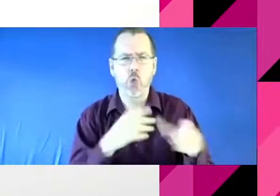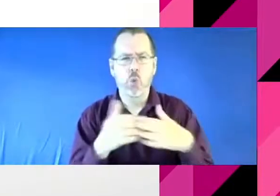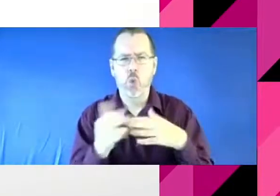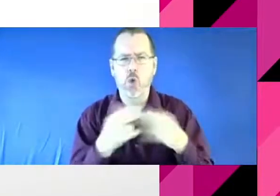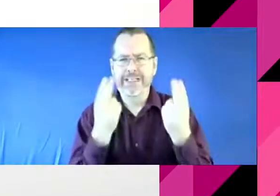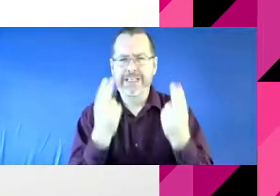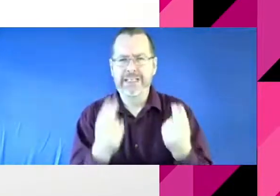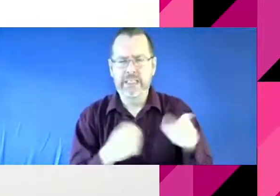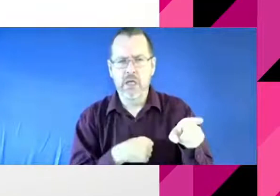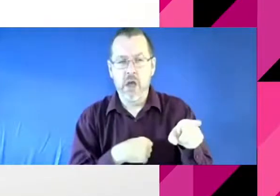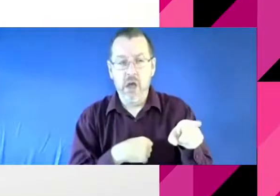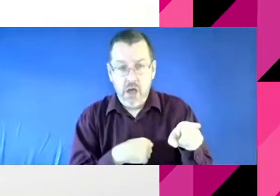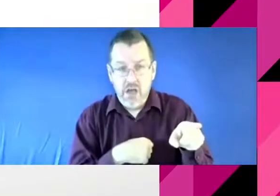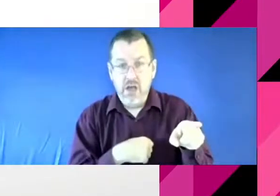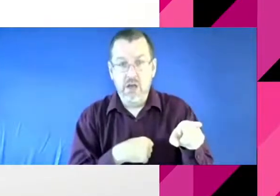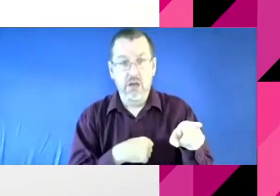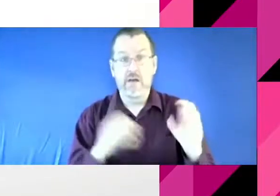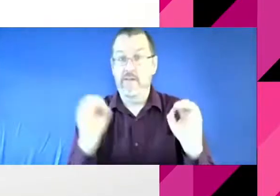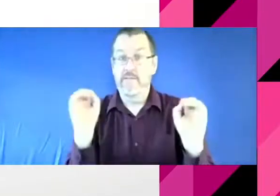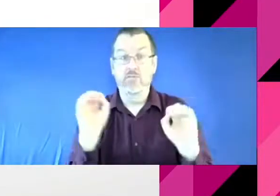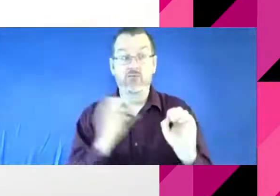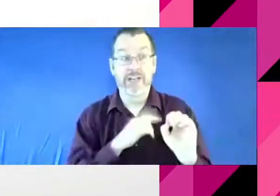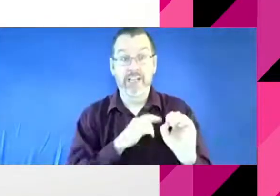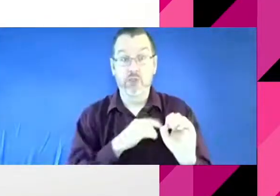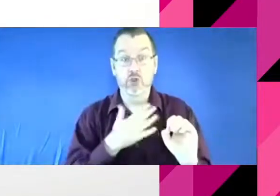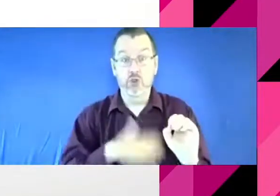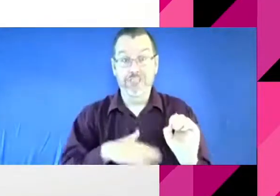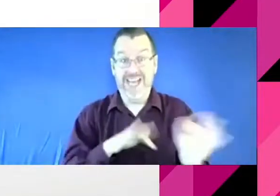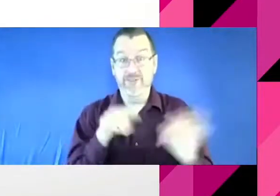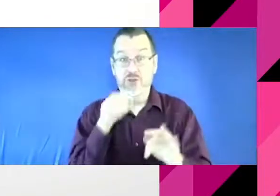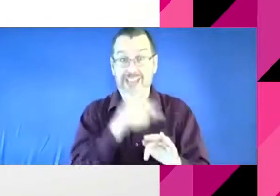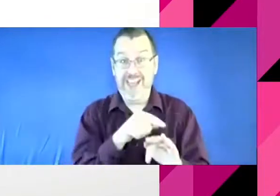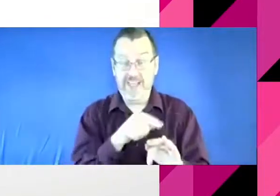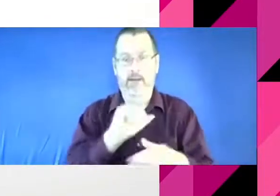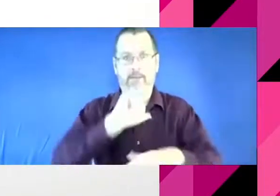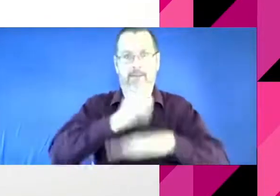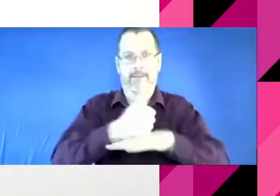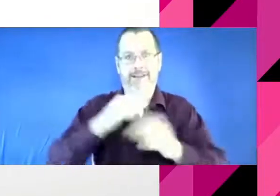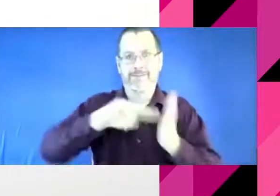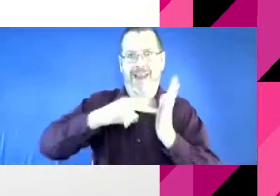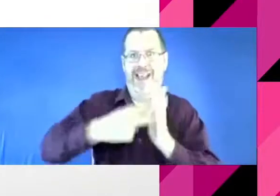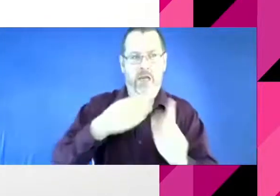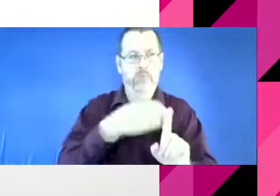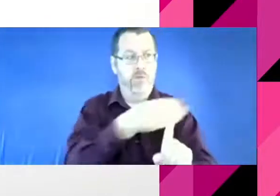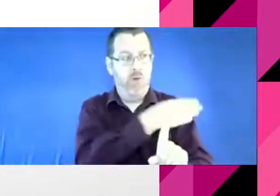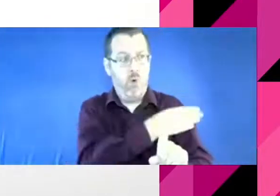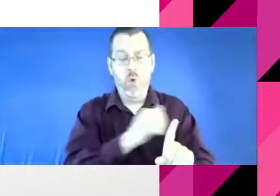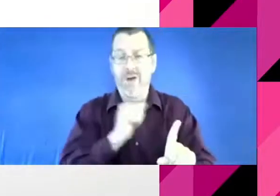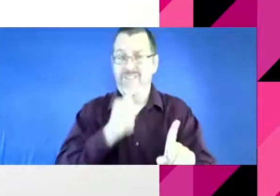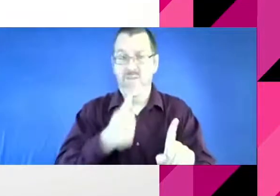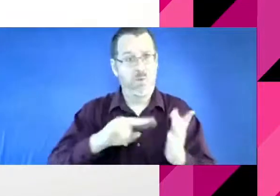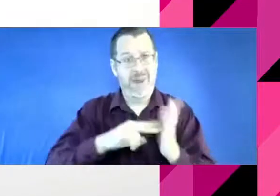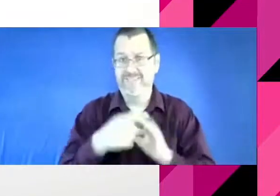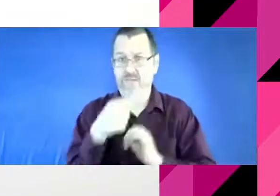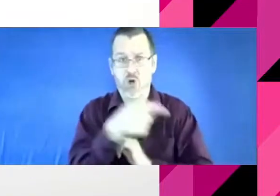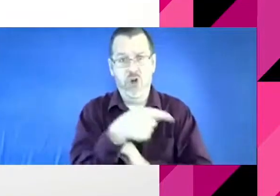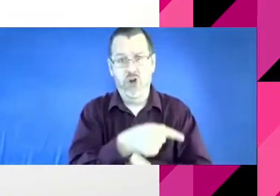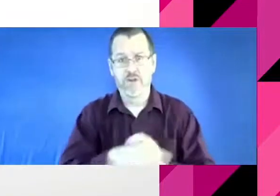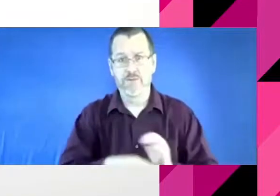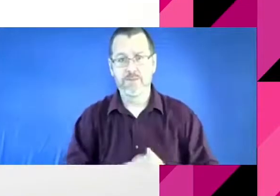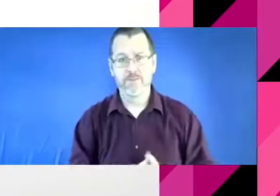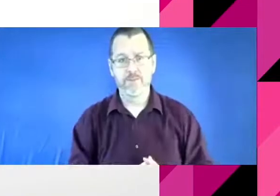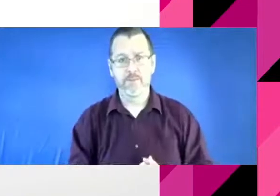anything like a plan to support AM was put in place. It is common in cases such as AM to say that